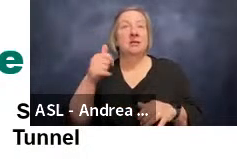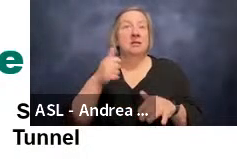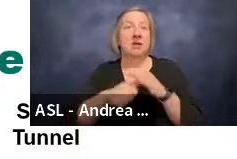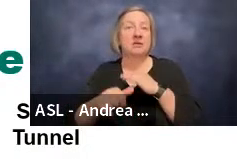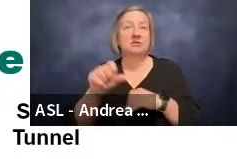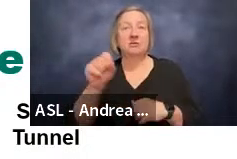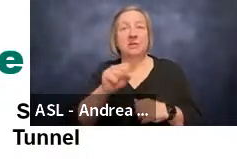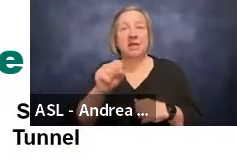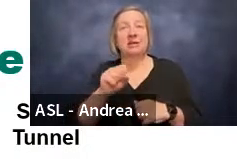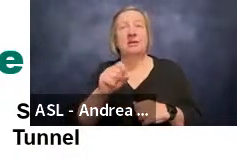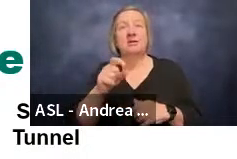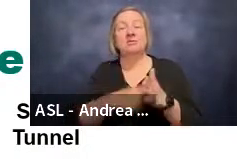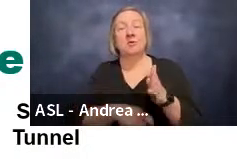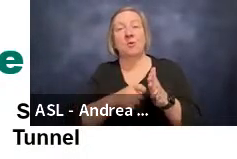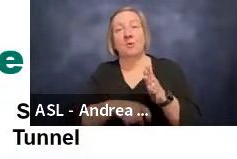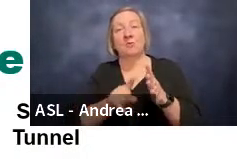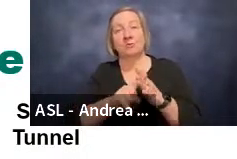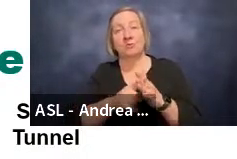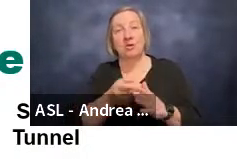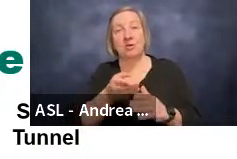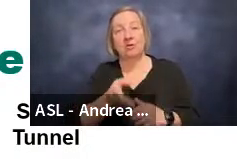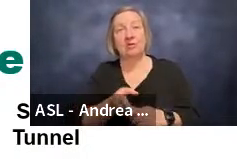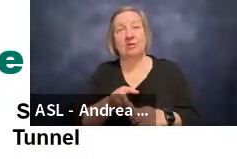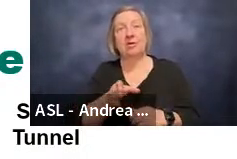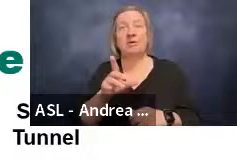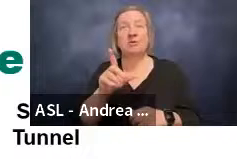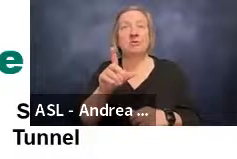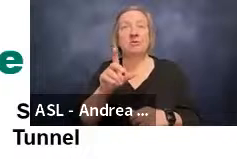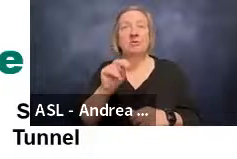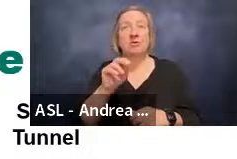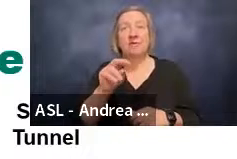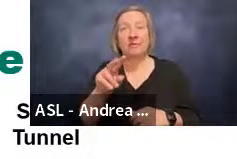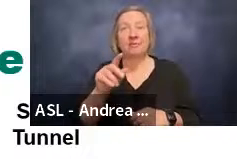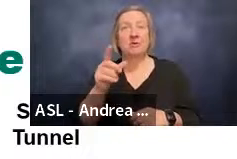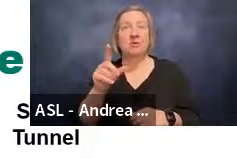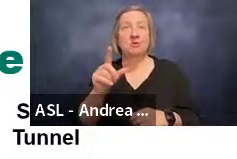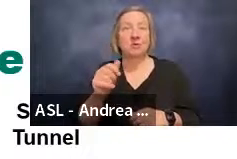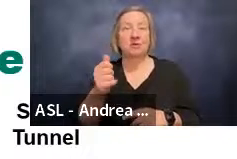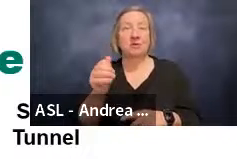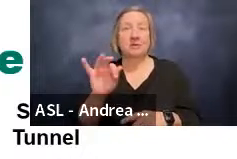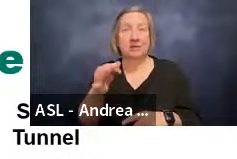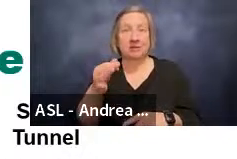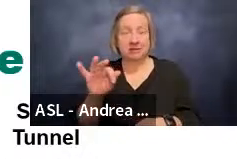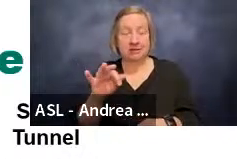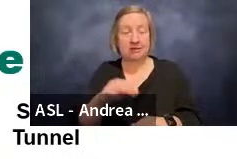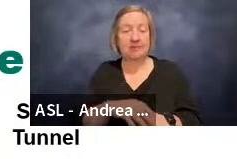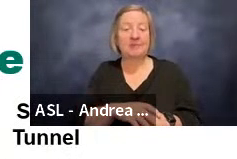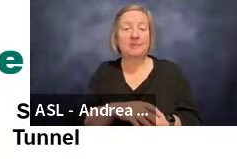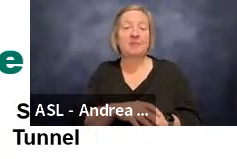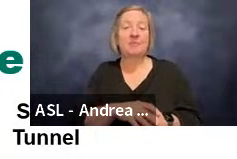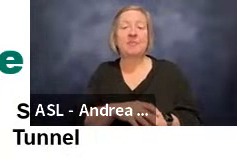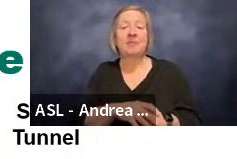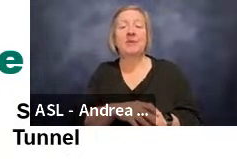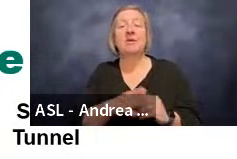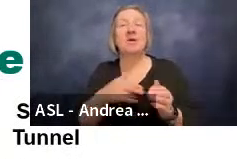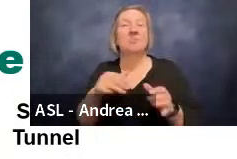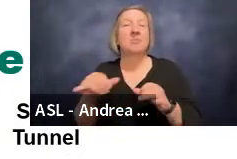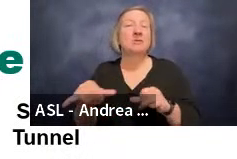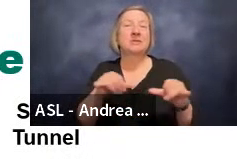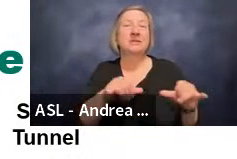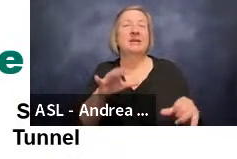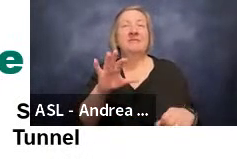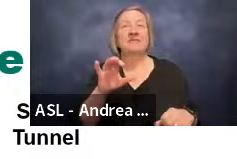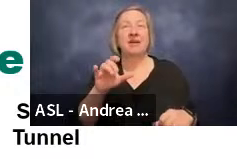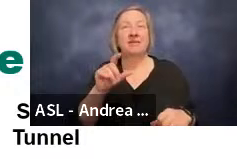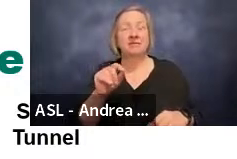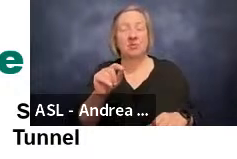this facility in November of 2019. Similarly to the 520 bridge, it has